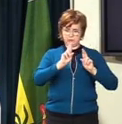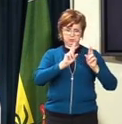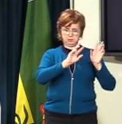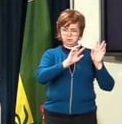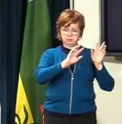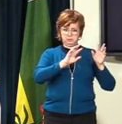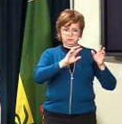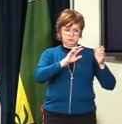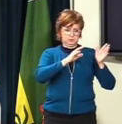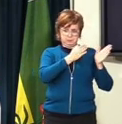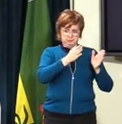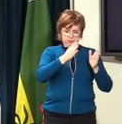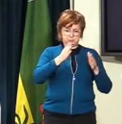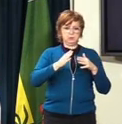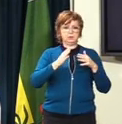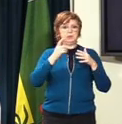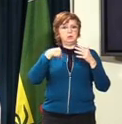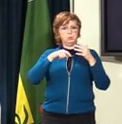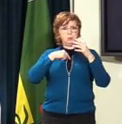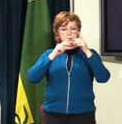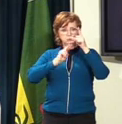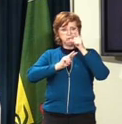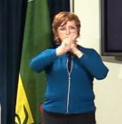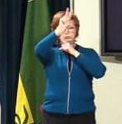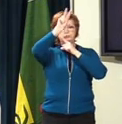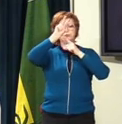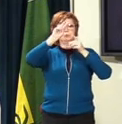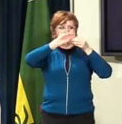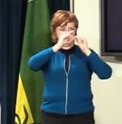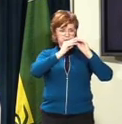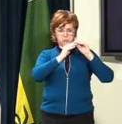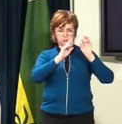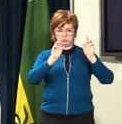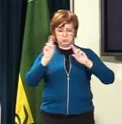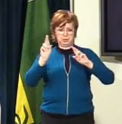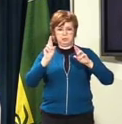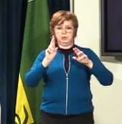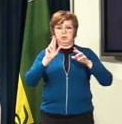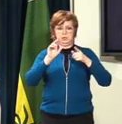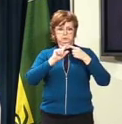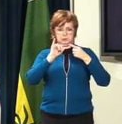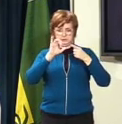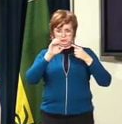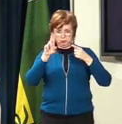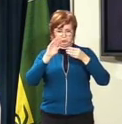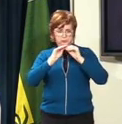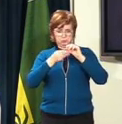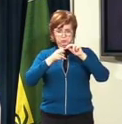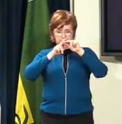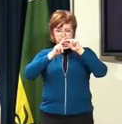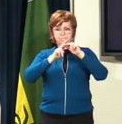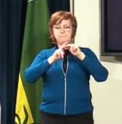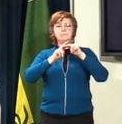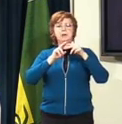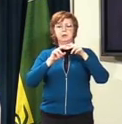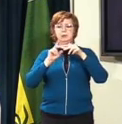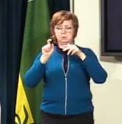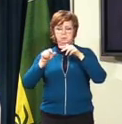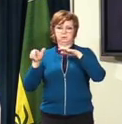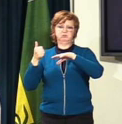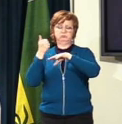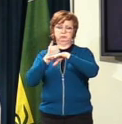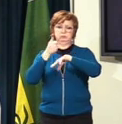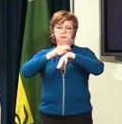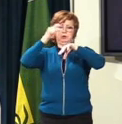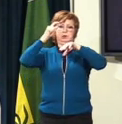up, we will use that same forecasted model to determine when we start escalating services and including the opening of field